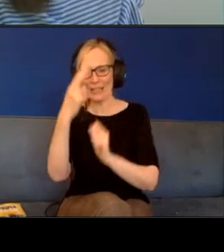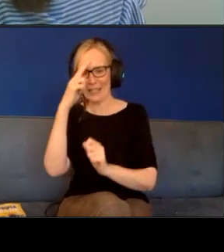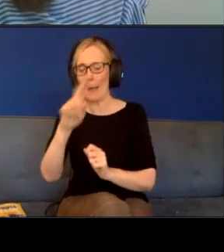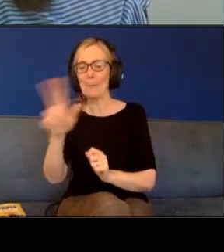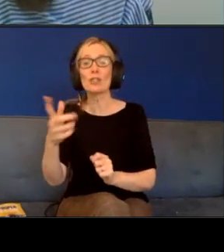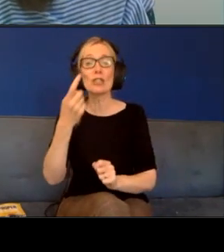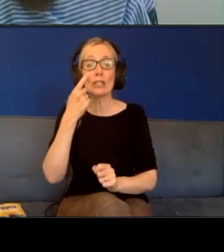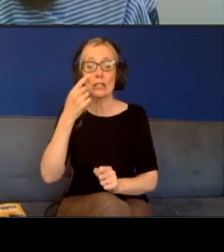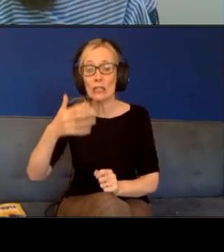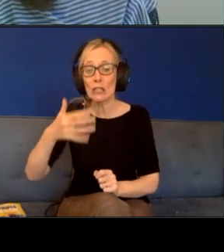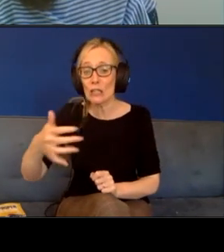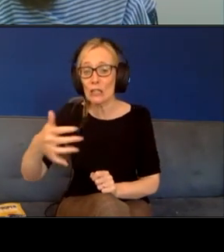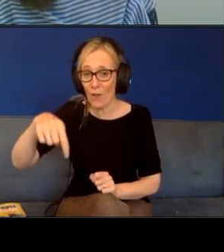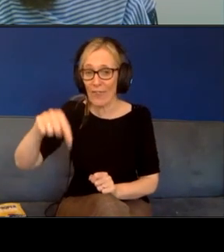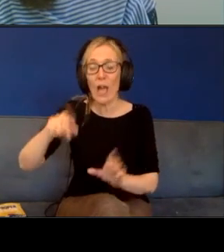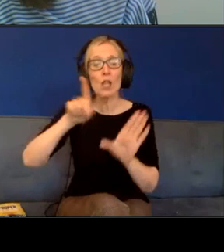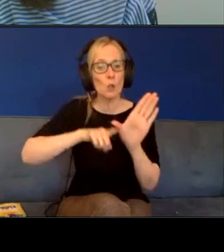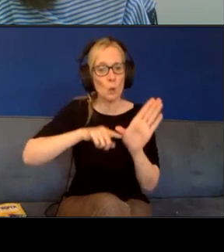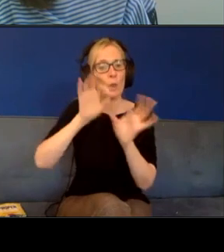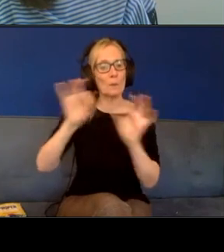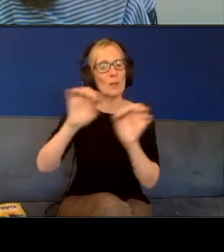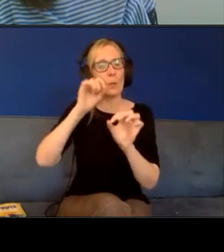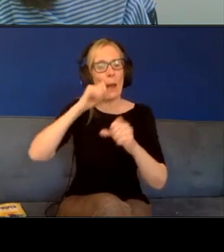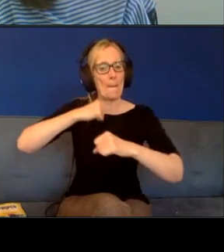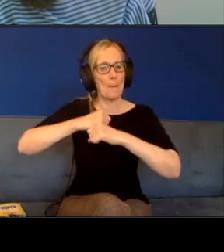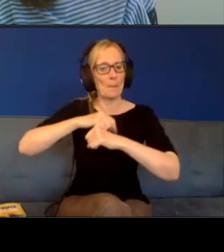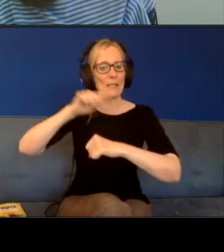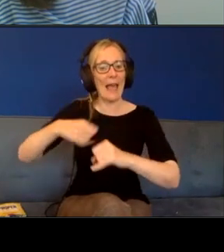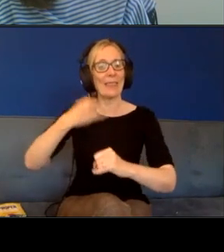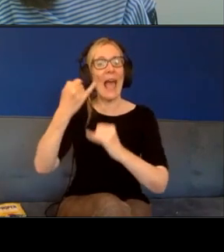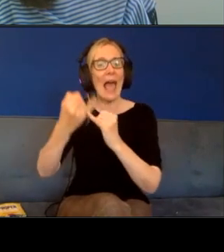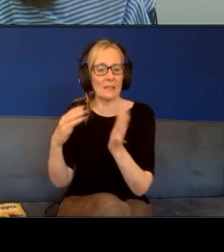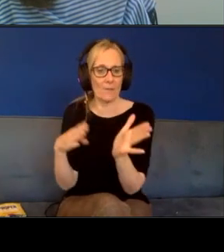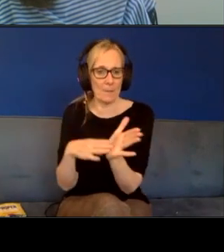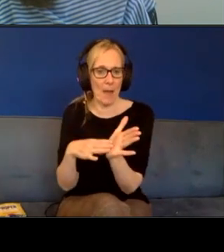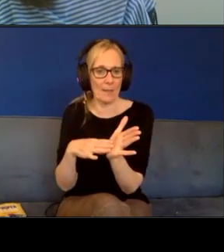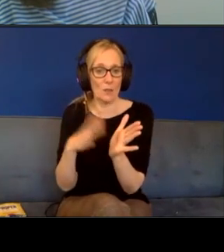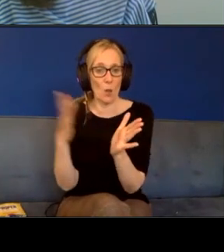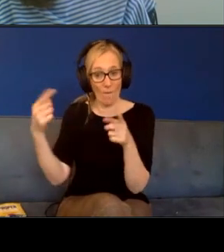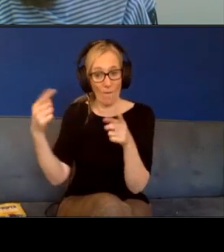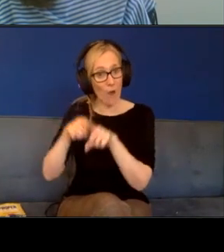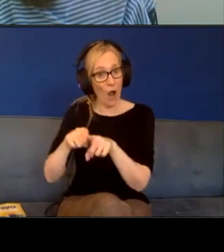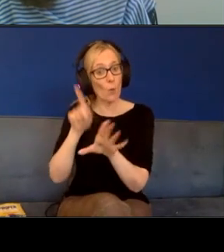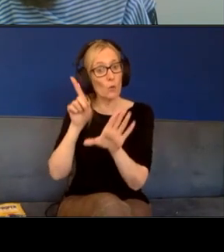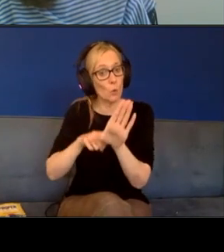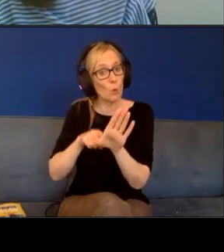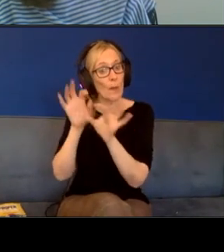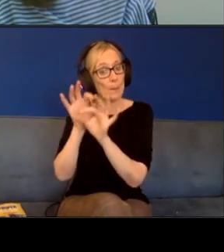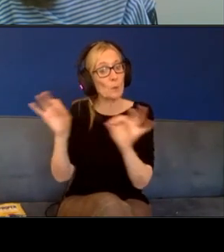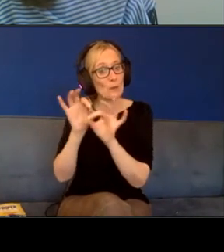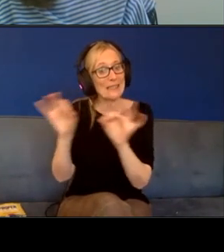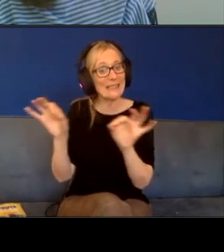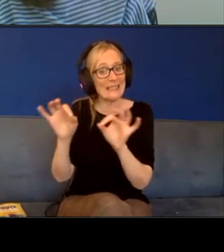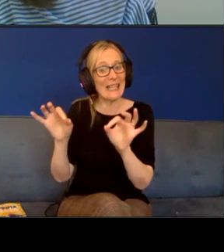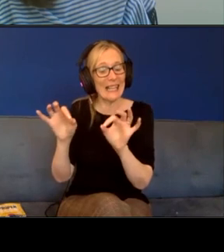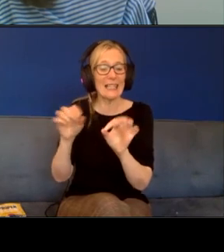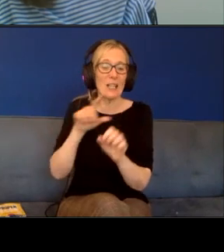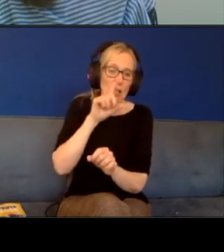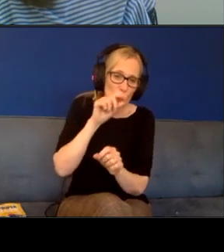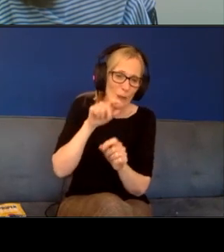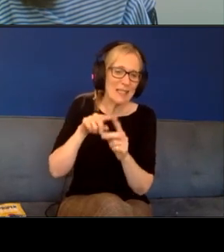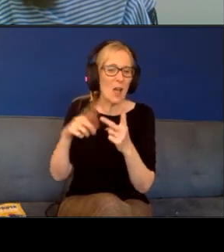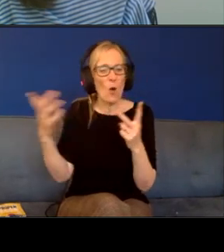But stay tuned for that. Youth Music will be publishing that at the end of the month, so make sure that you follow Youth Music's channels, their Twitter